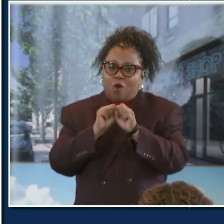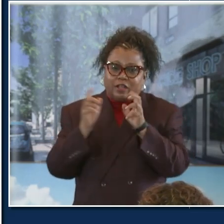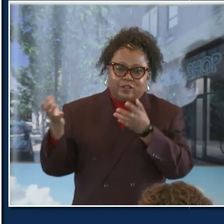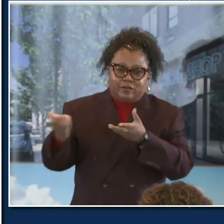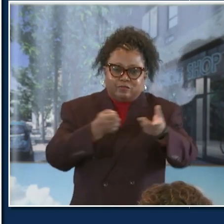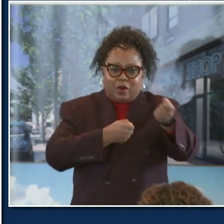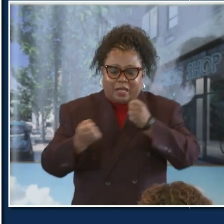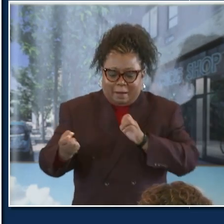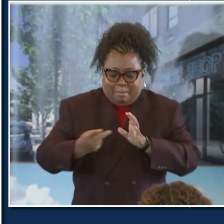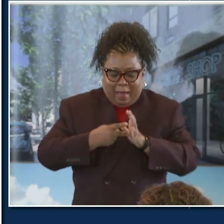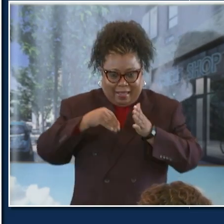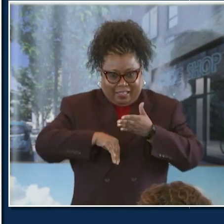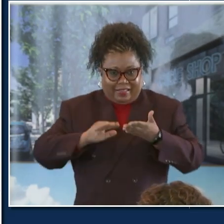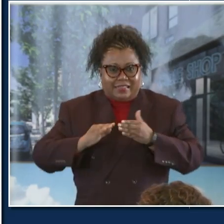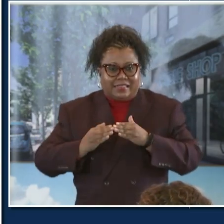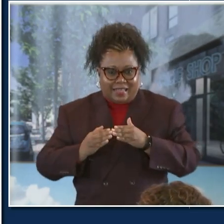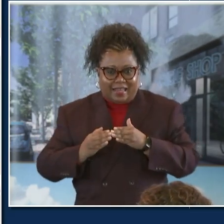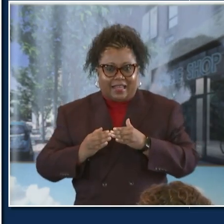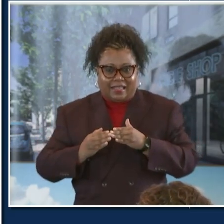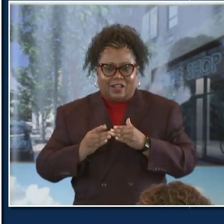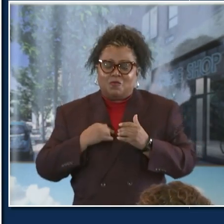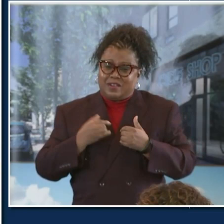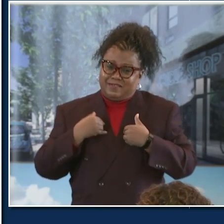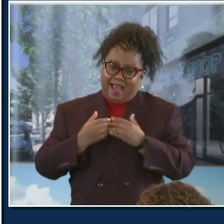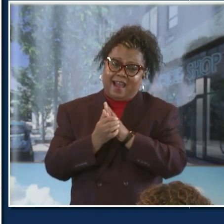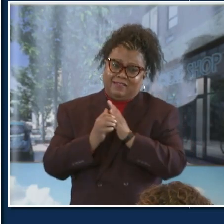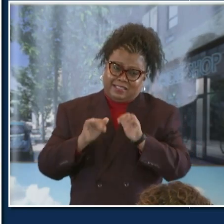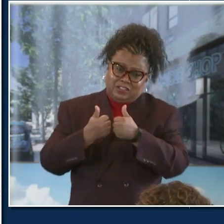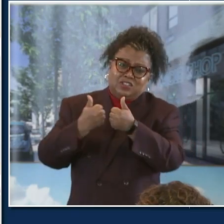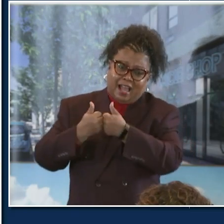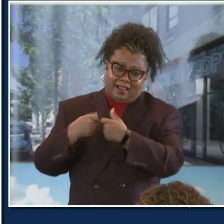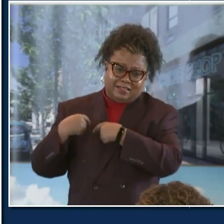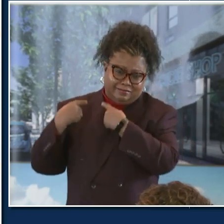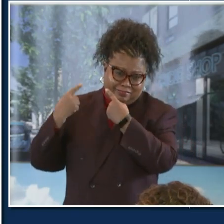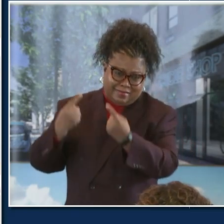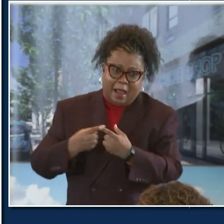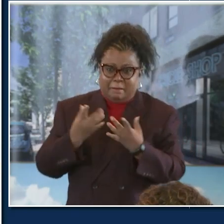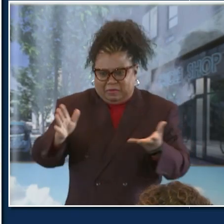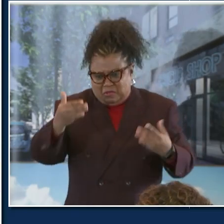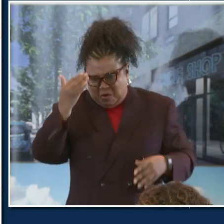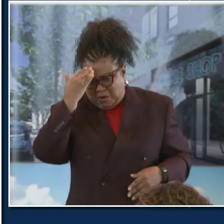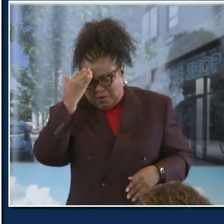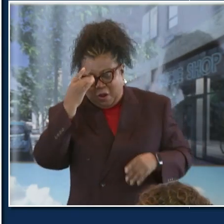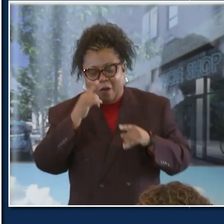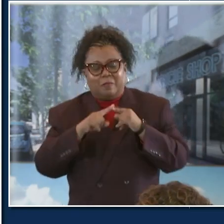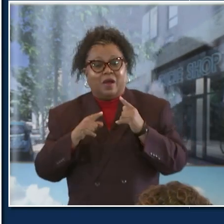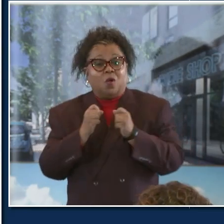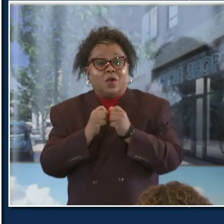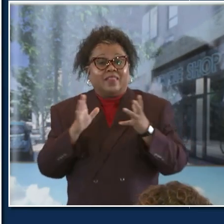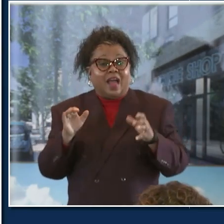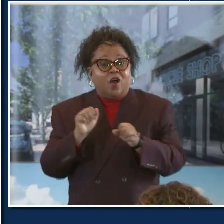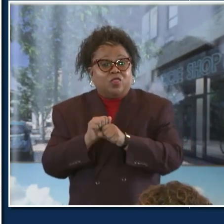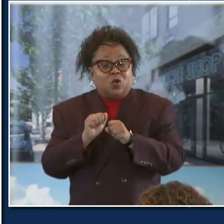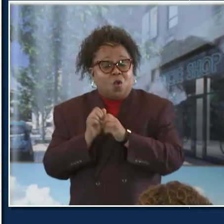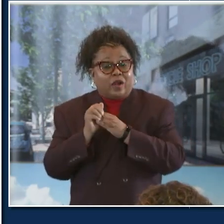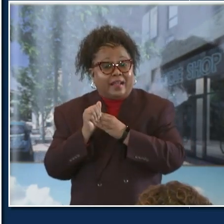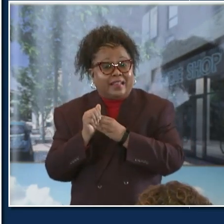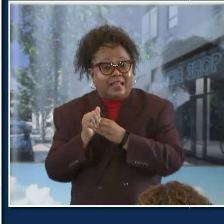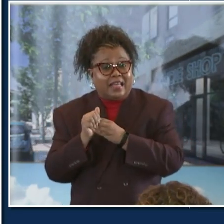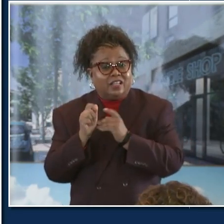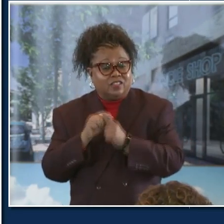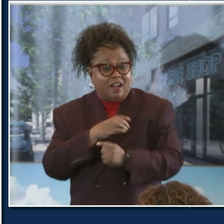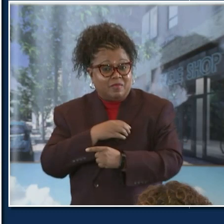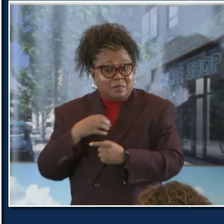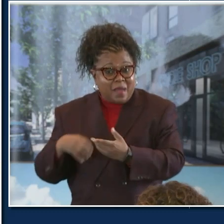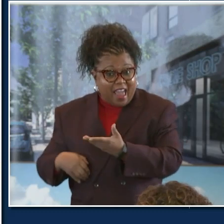bring people back into this city. We've had challenges through the years, as many of you know, but without the work and the leadership of